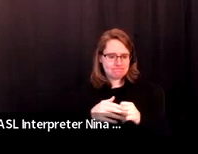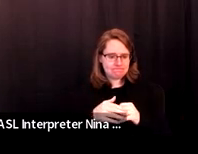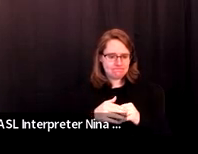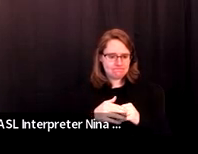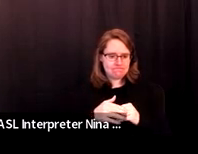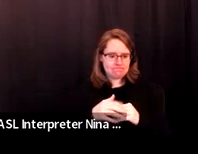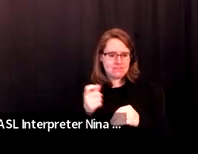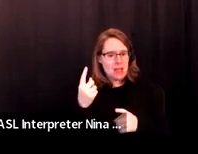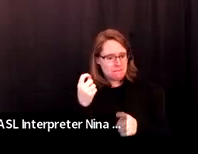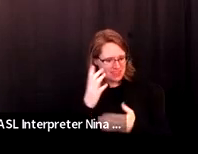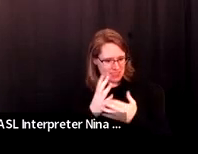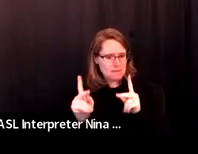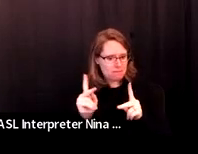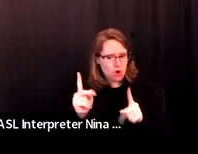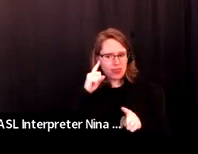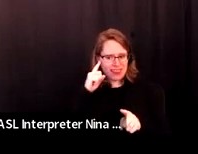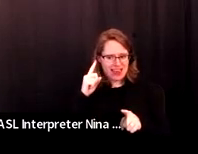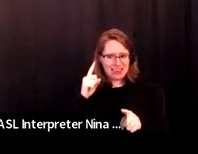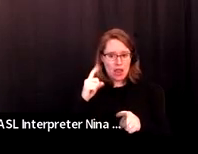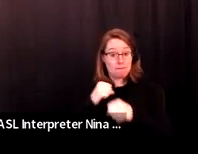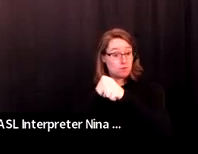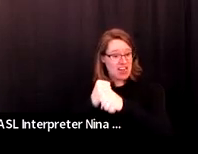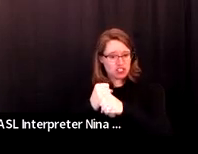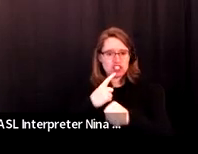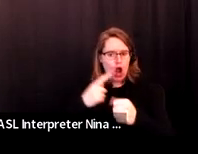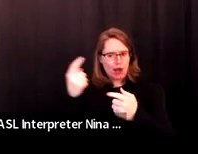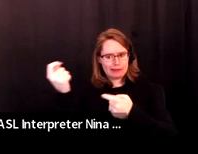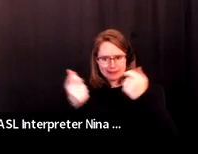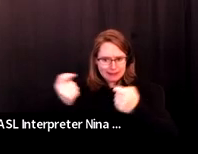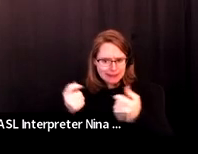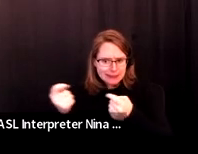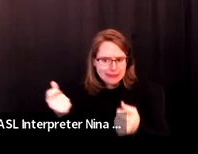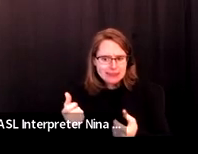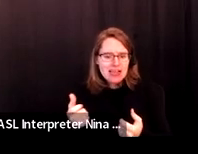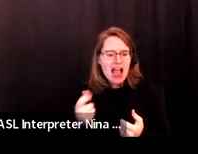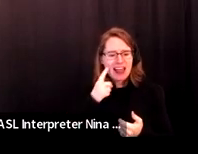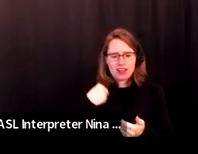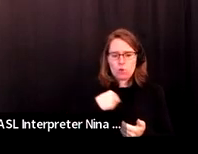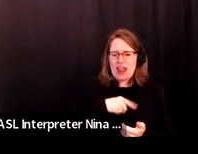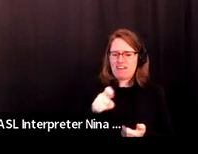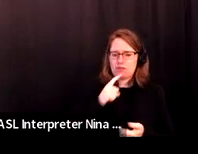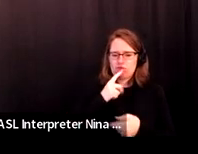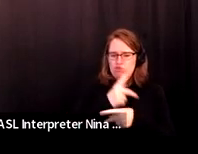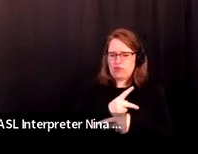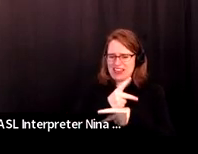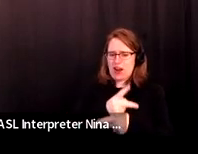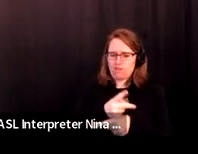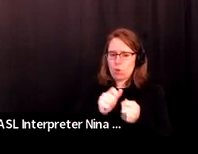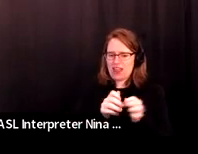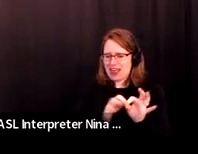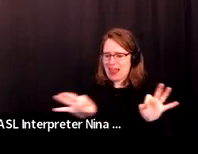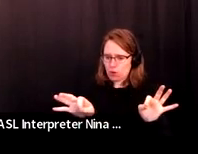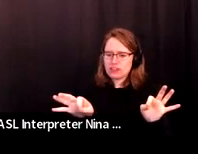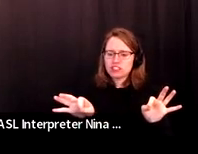And so I wonder if we don't take it out of scope, I think we should choose our language really carefully. And I think it's,